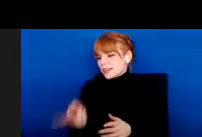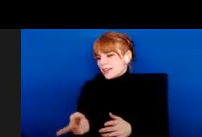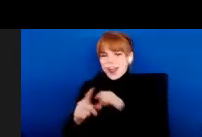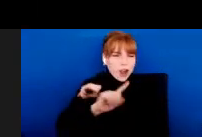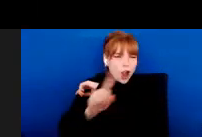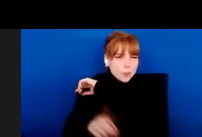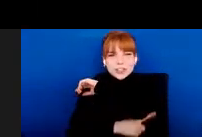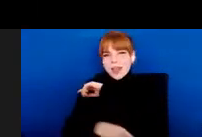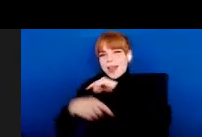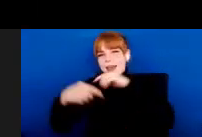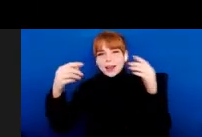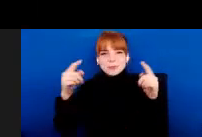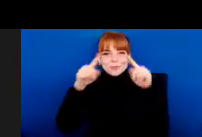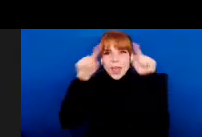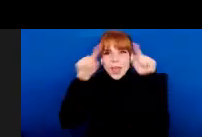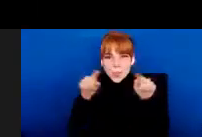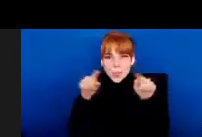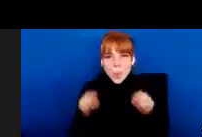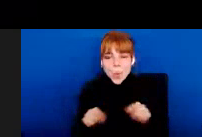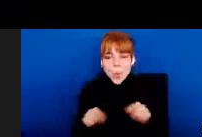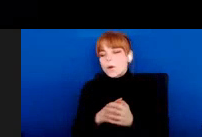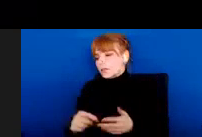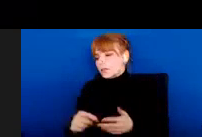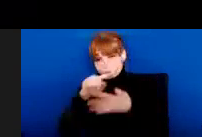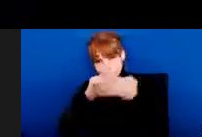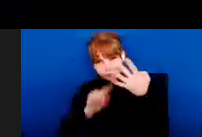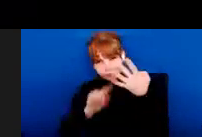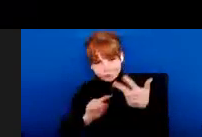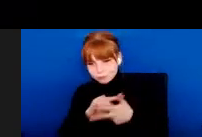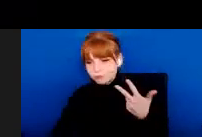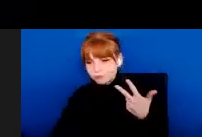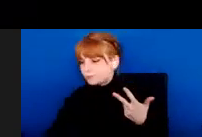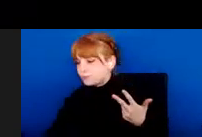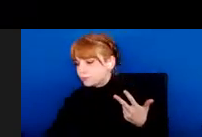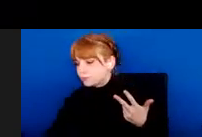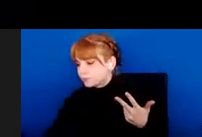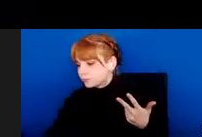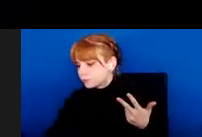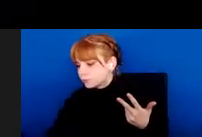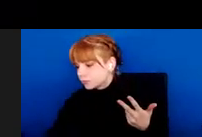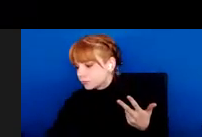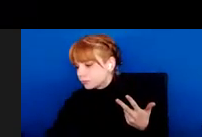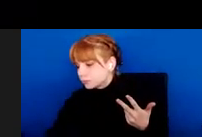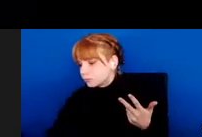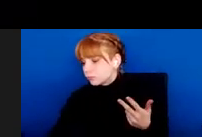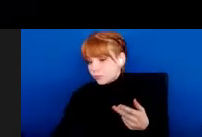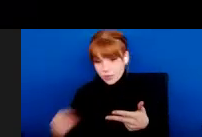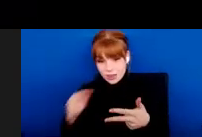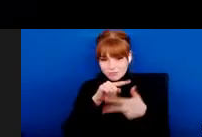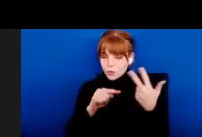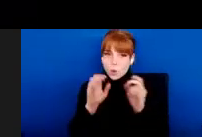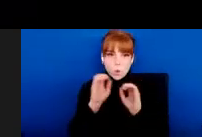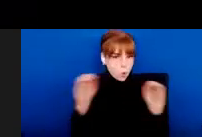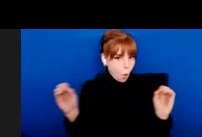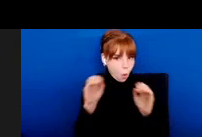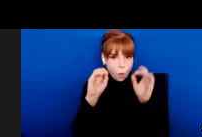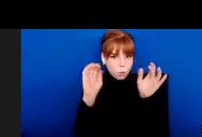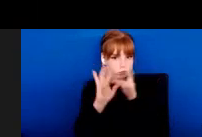kind of, it looks like maybe there's some lines of text in this icon. So no text, just icons that represent some